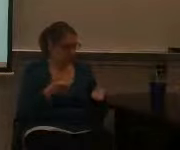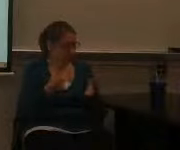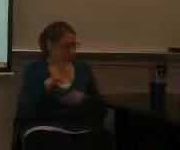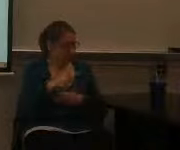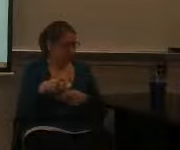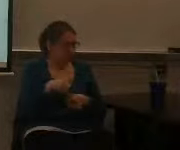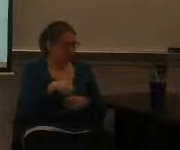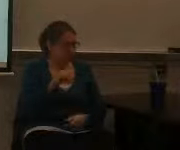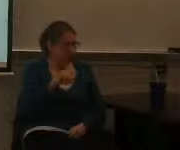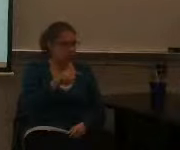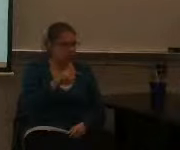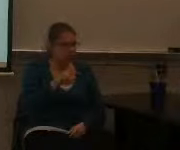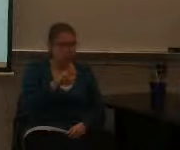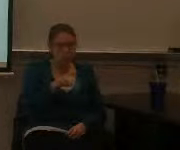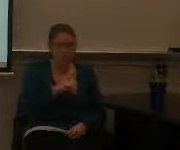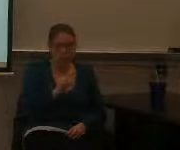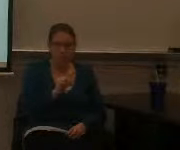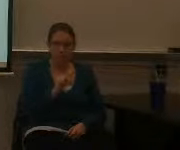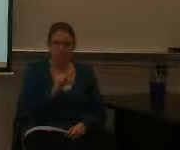in streams?